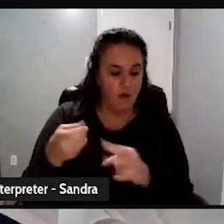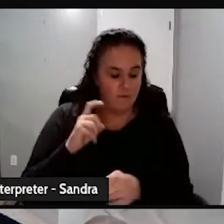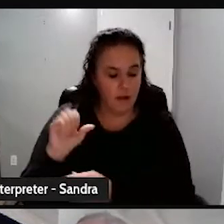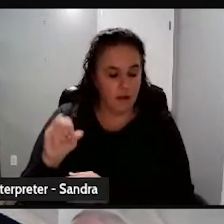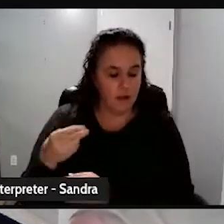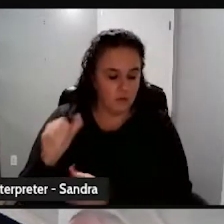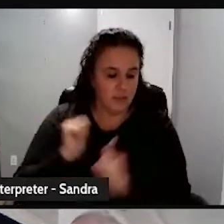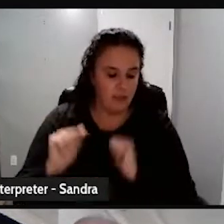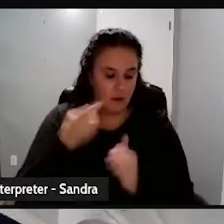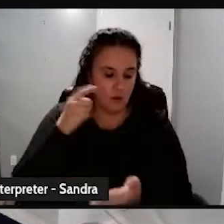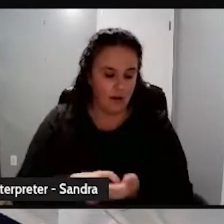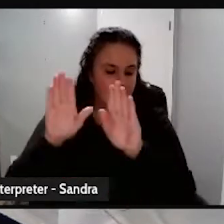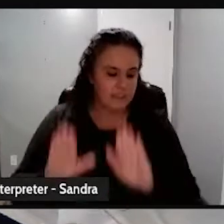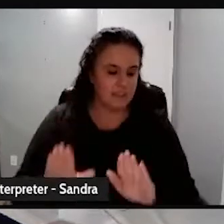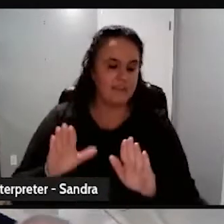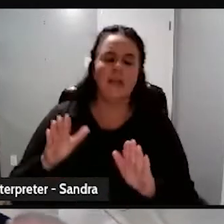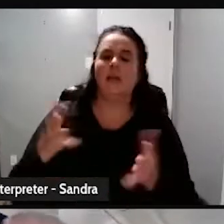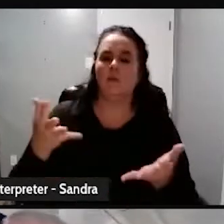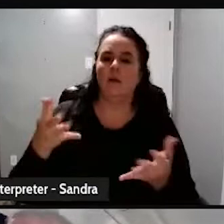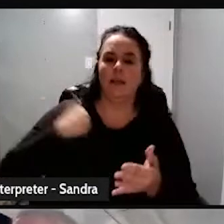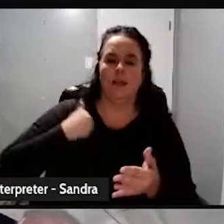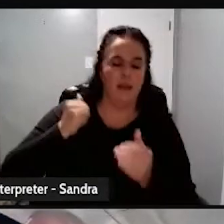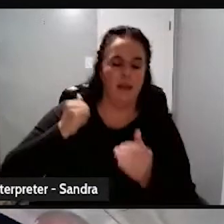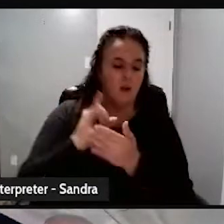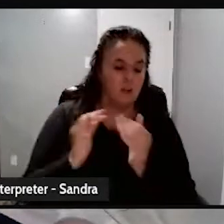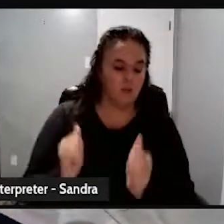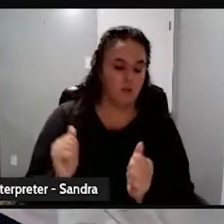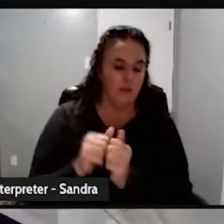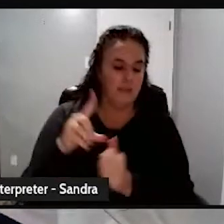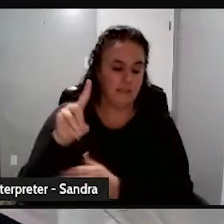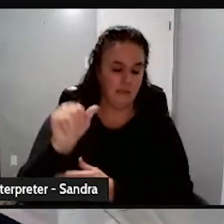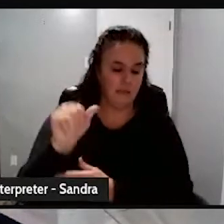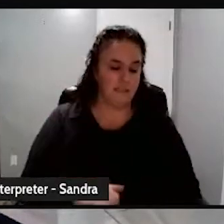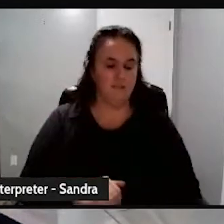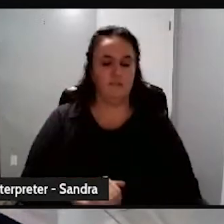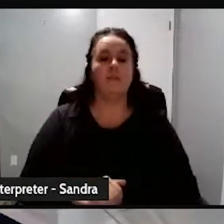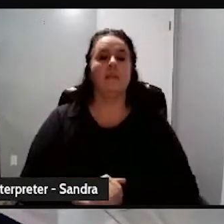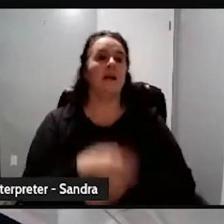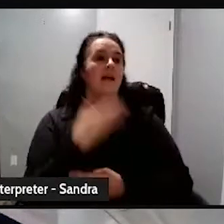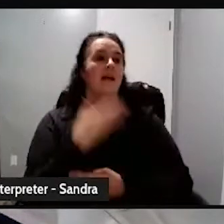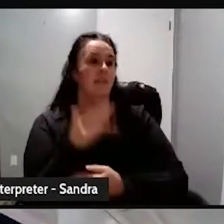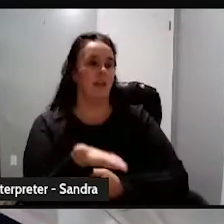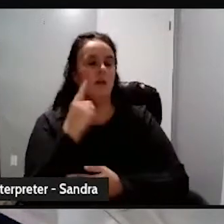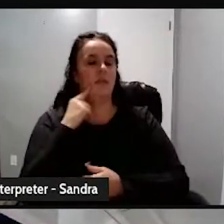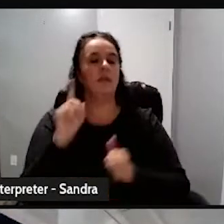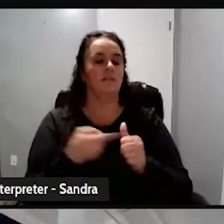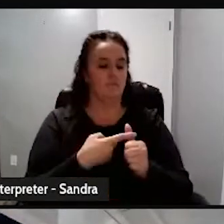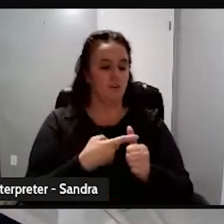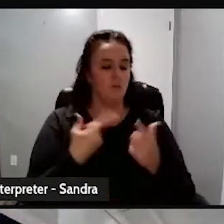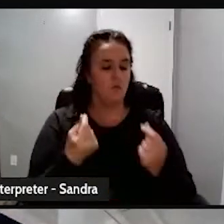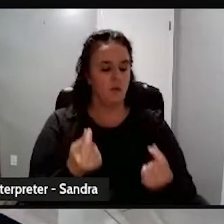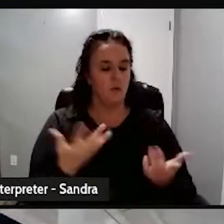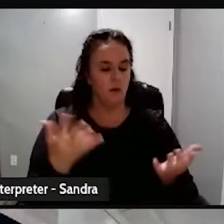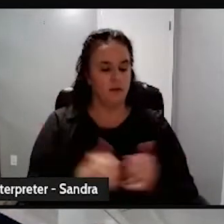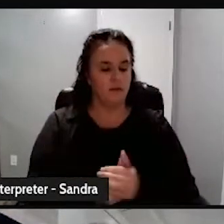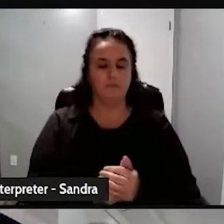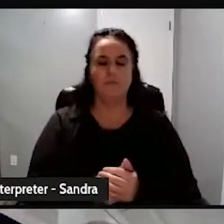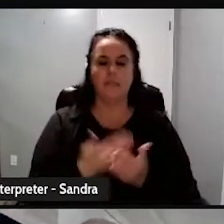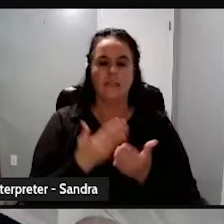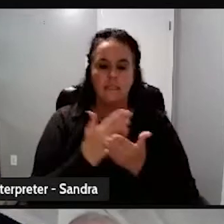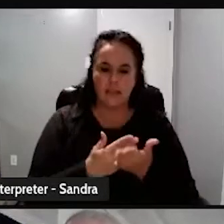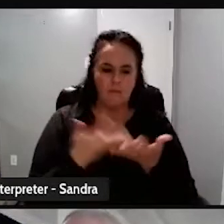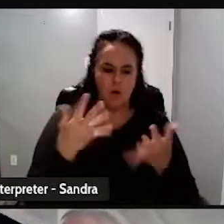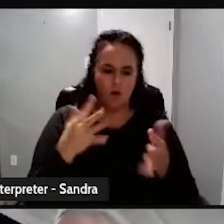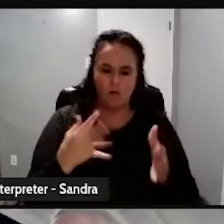away. Thanks, Diane. I think the first thing I'm going to do is kind of knock down some of the things that have already been